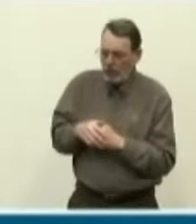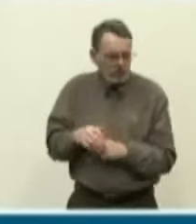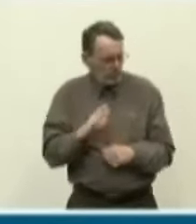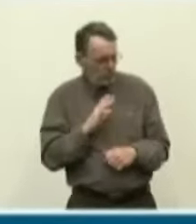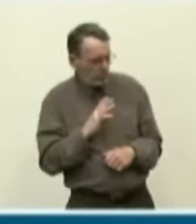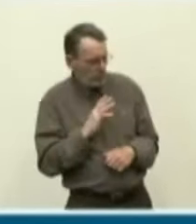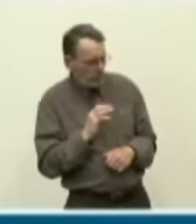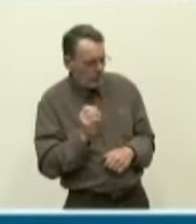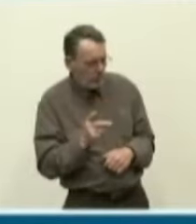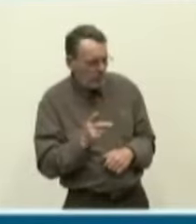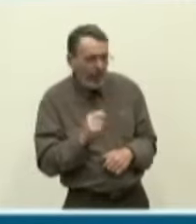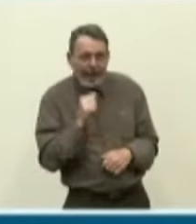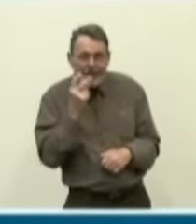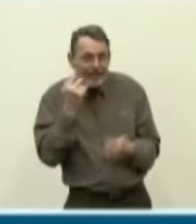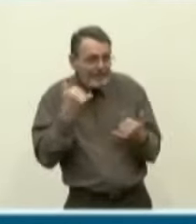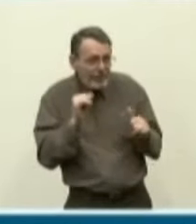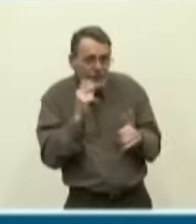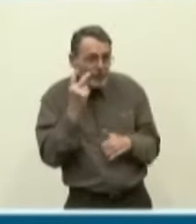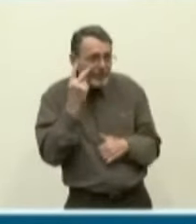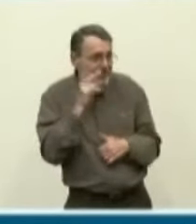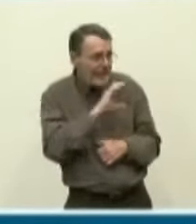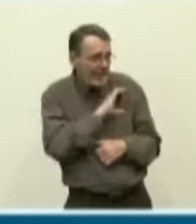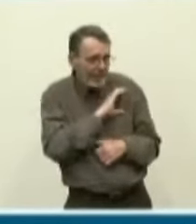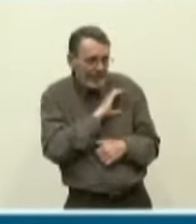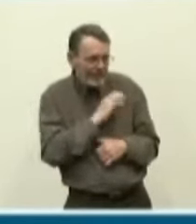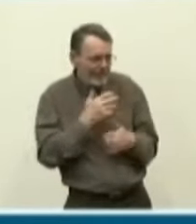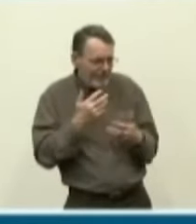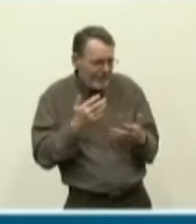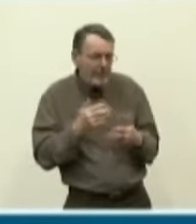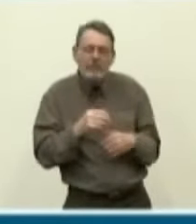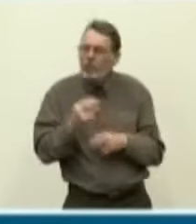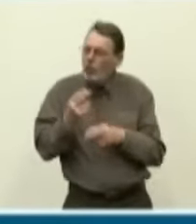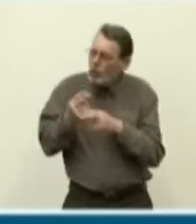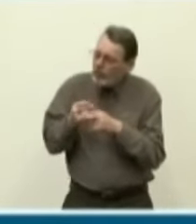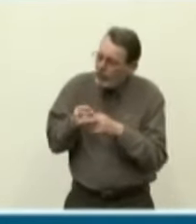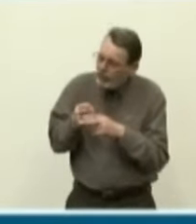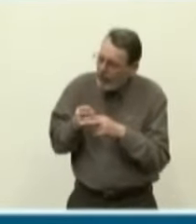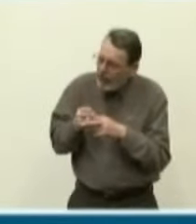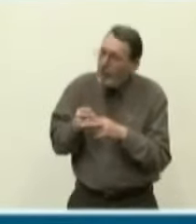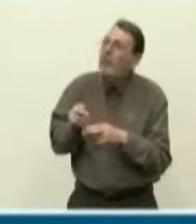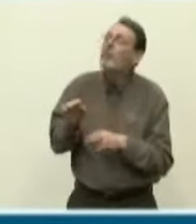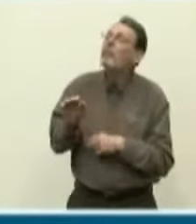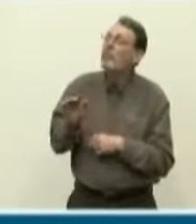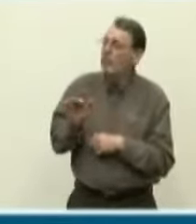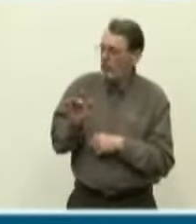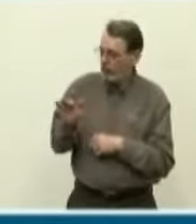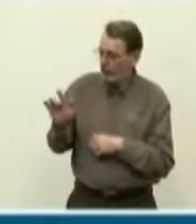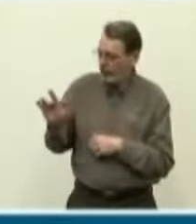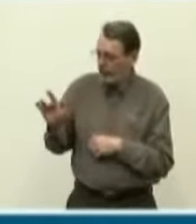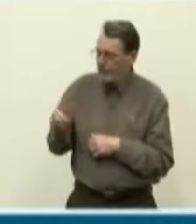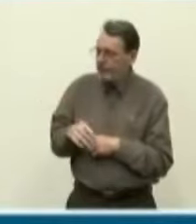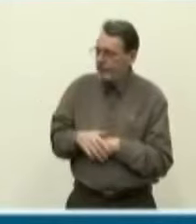okay. I don't see them though, which is kind of odd. What's your name? It's not great.